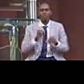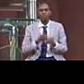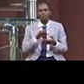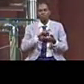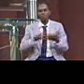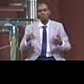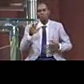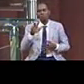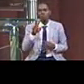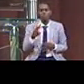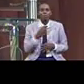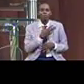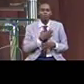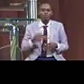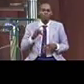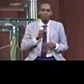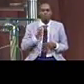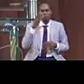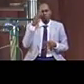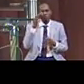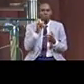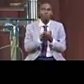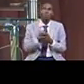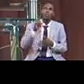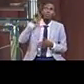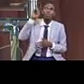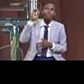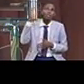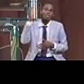knew that thou hearest me.